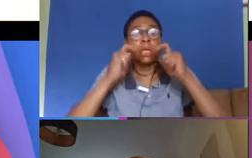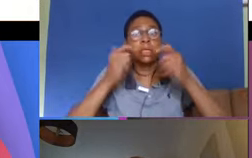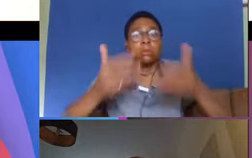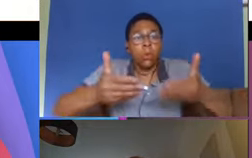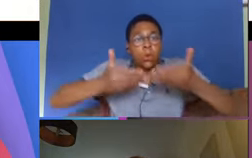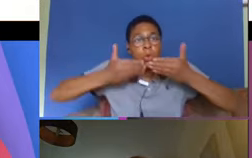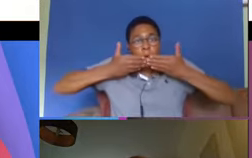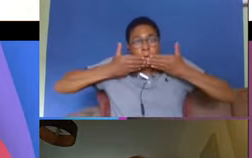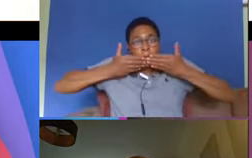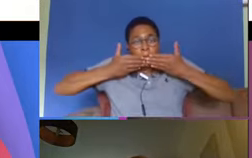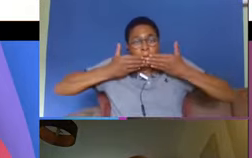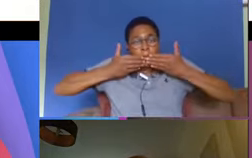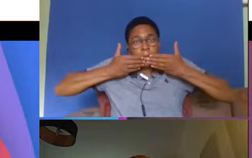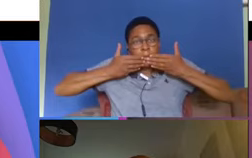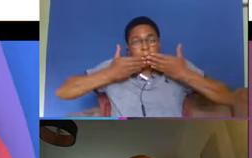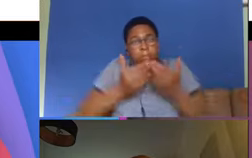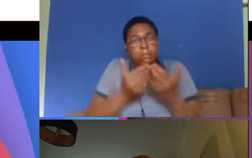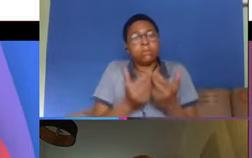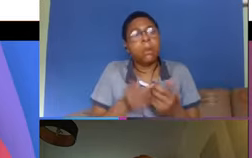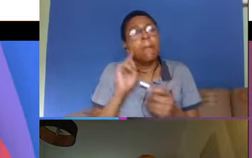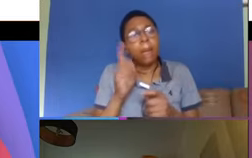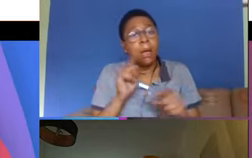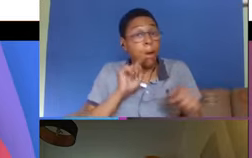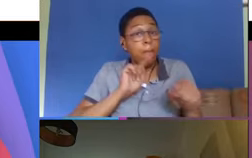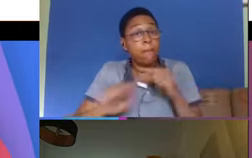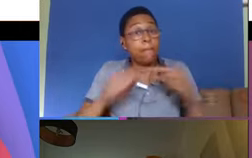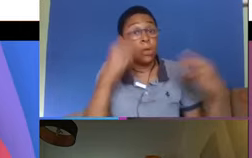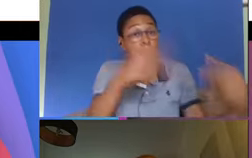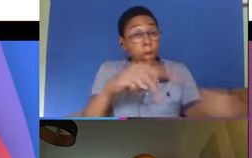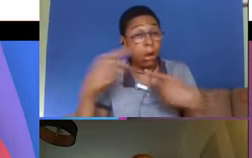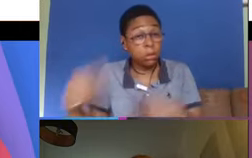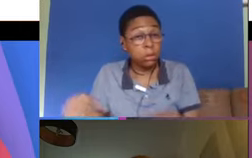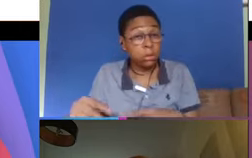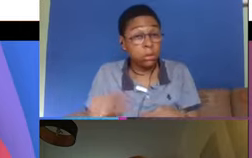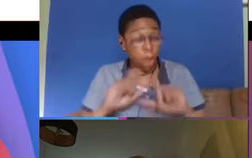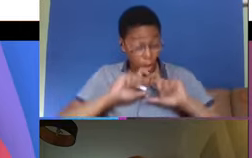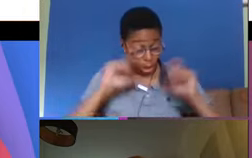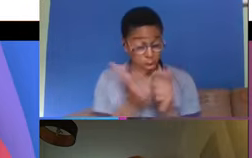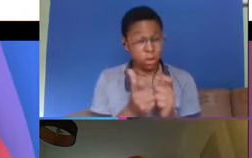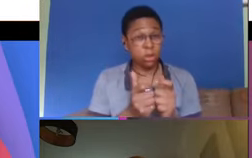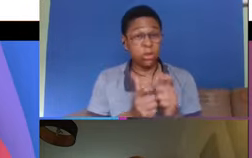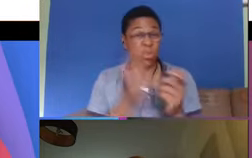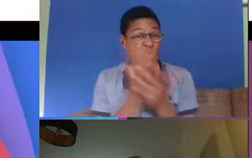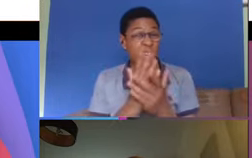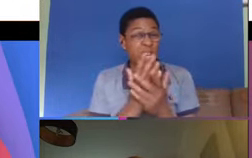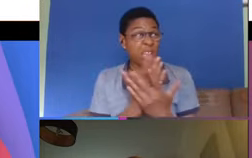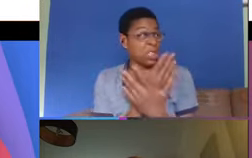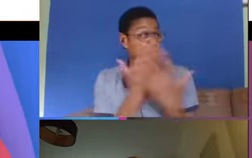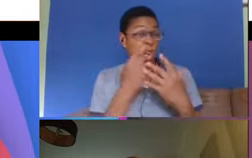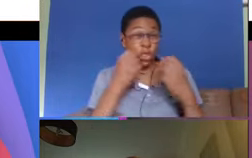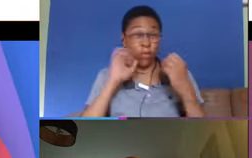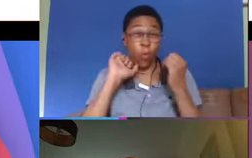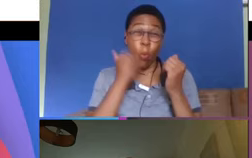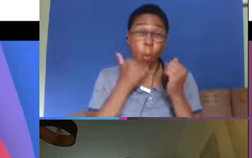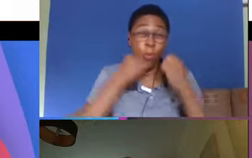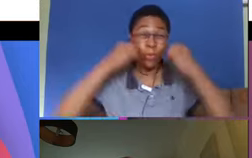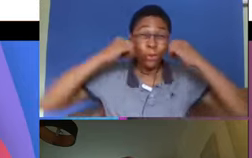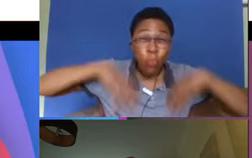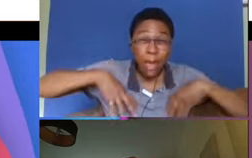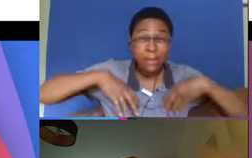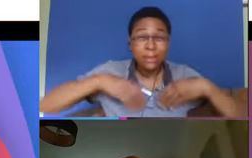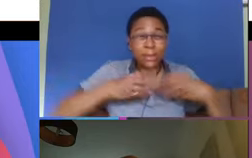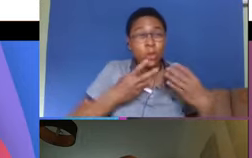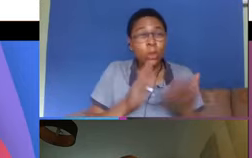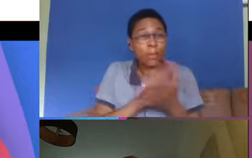obviously, most dance classes are quite humid. And generally, from